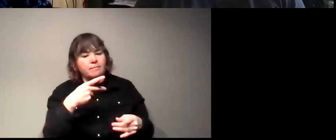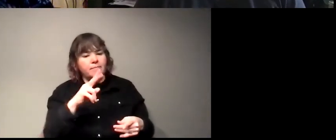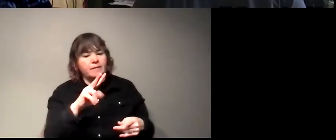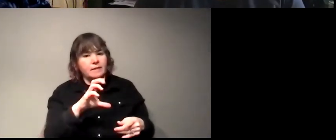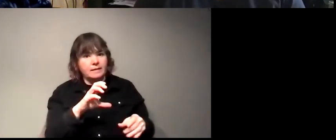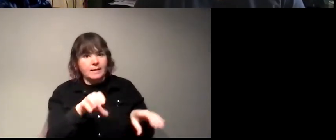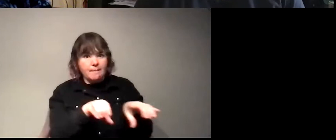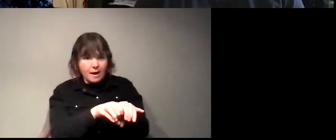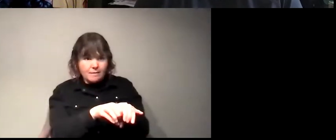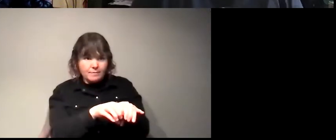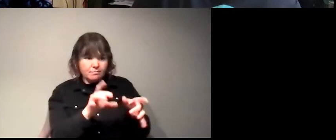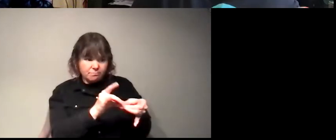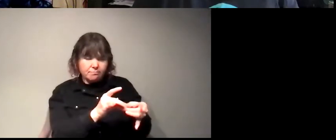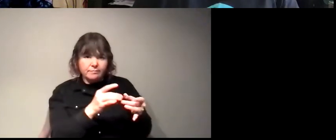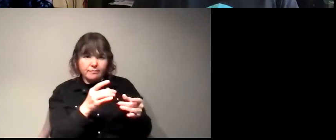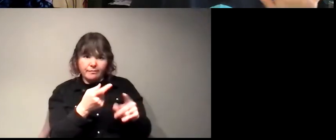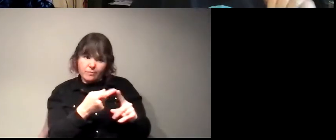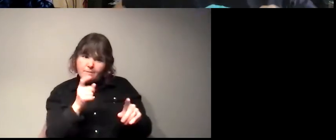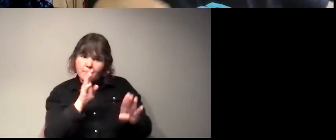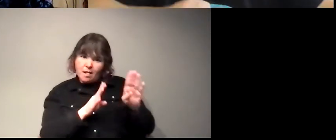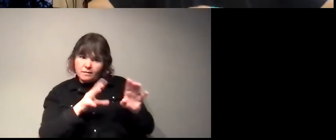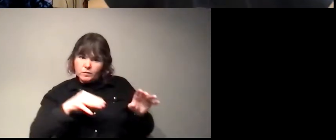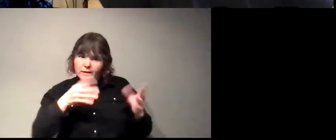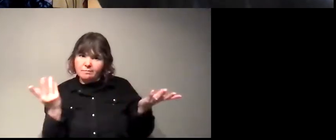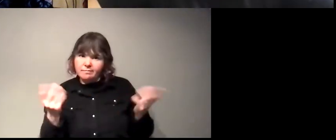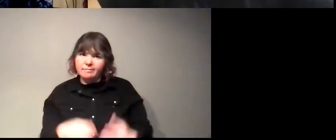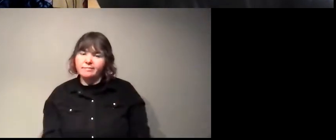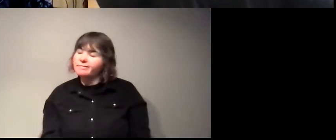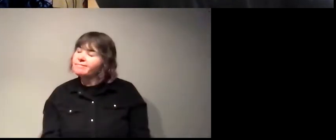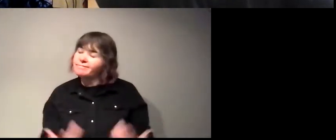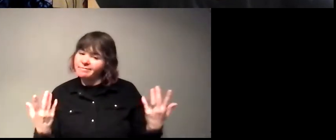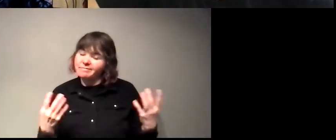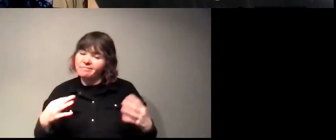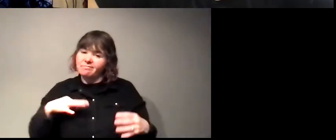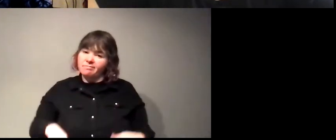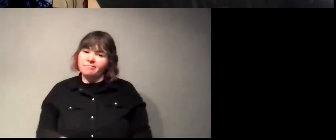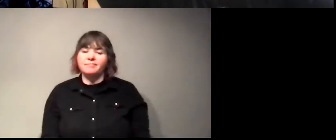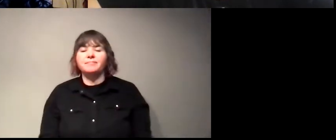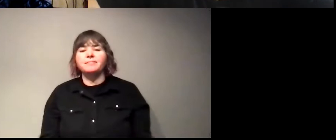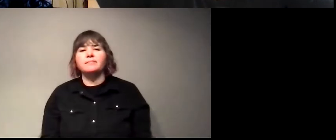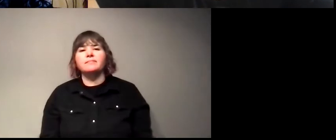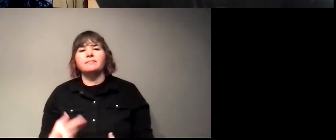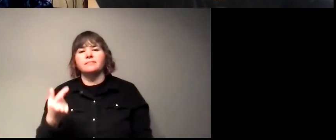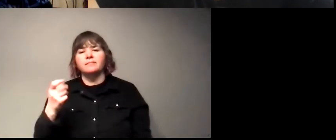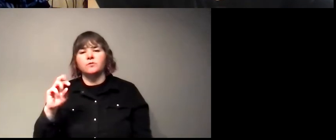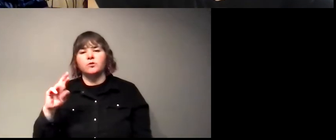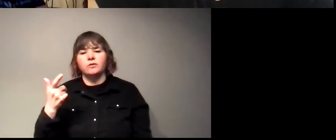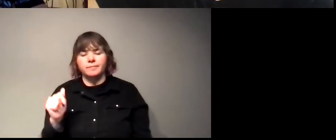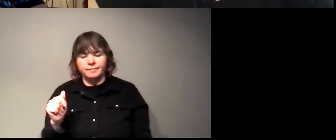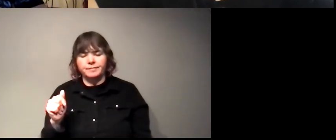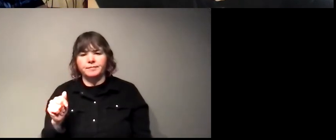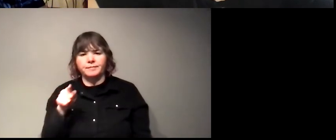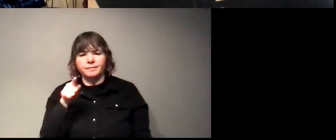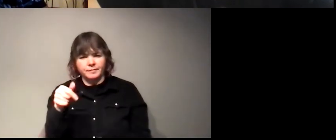pipes. I only know that from being a squid biologist. You never know. yeah. Handy. The next question is from Georgia. Are